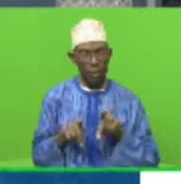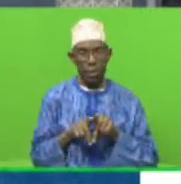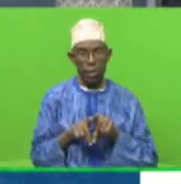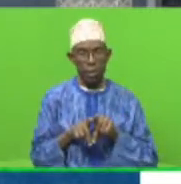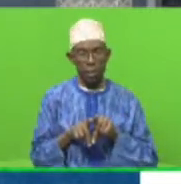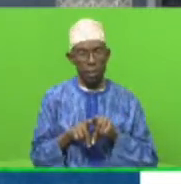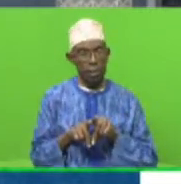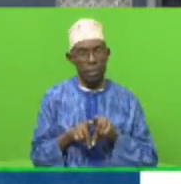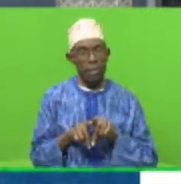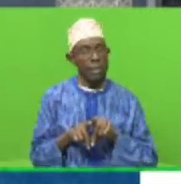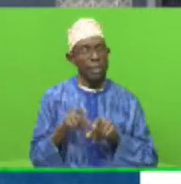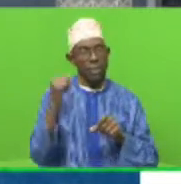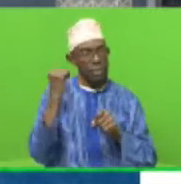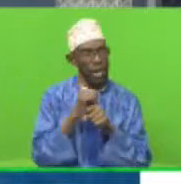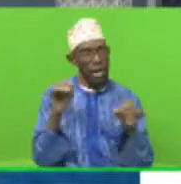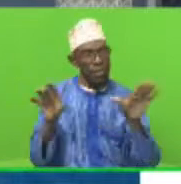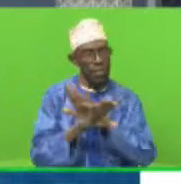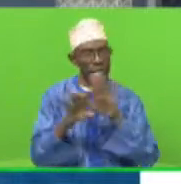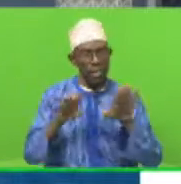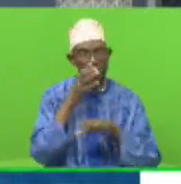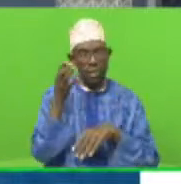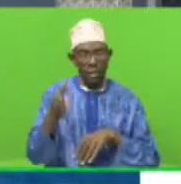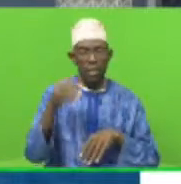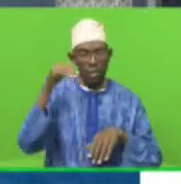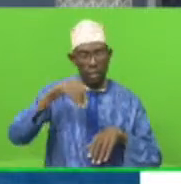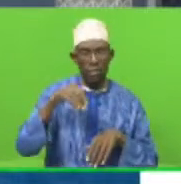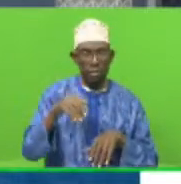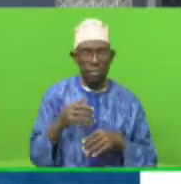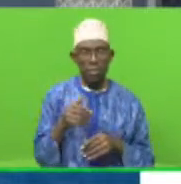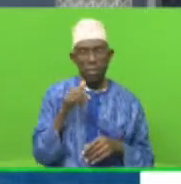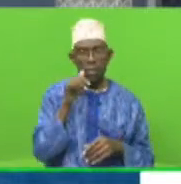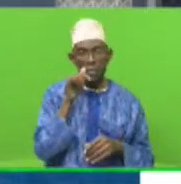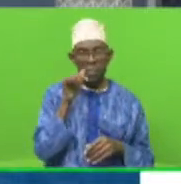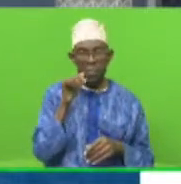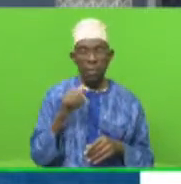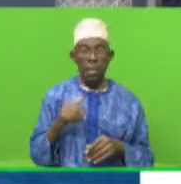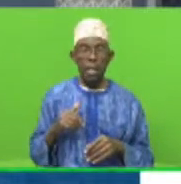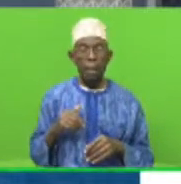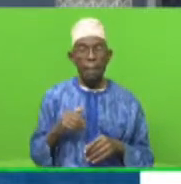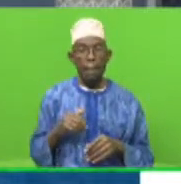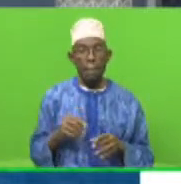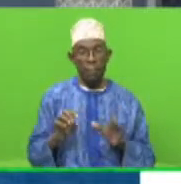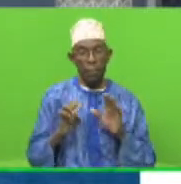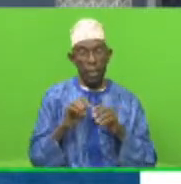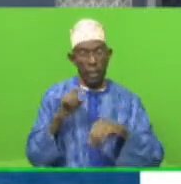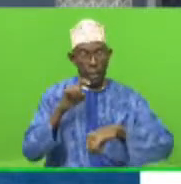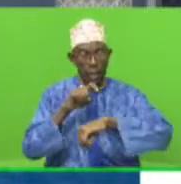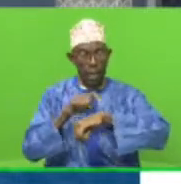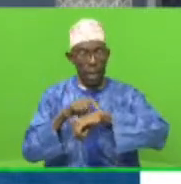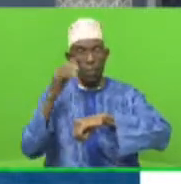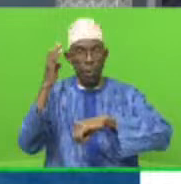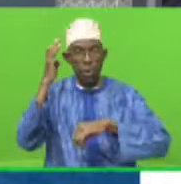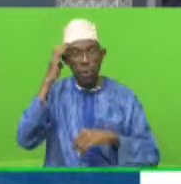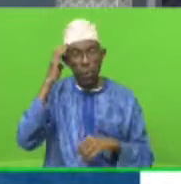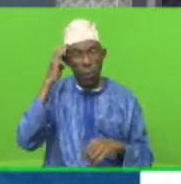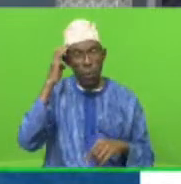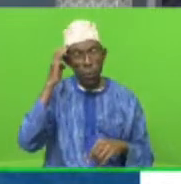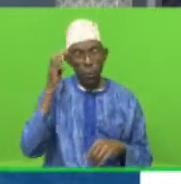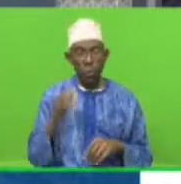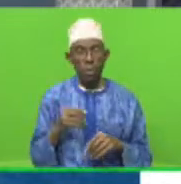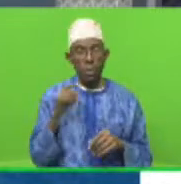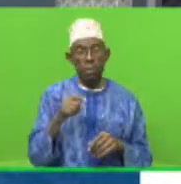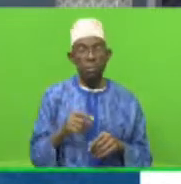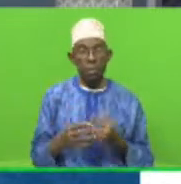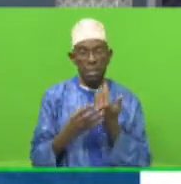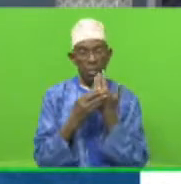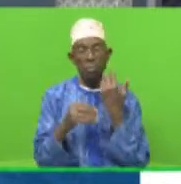is where it would do everything, basically. And it would still go there. So even when you know what you are engaging in